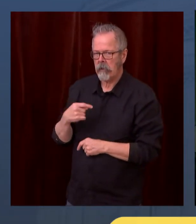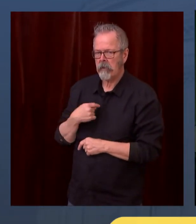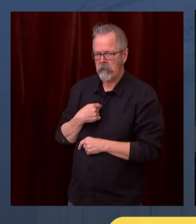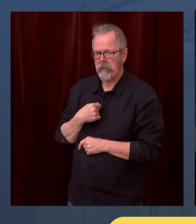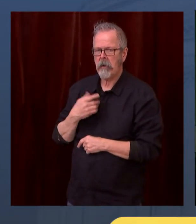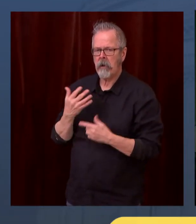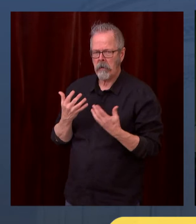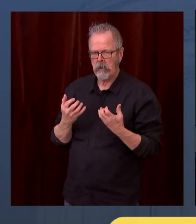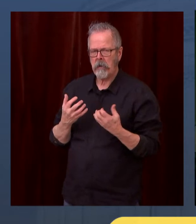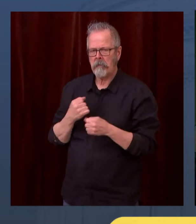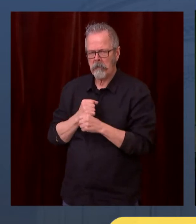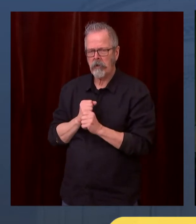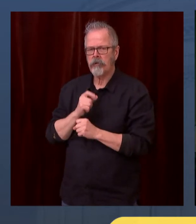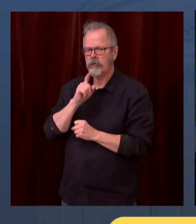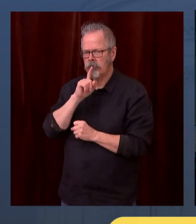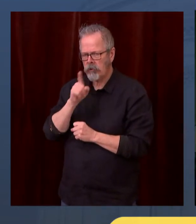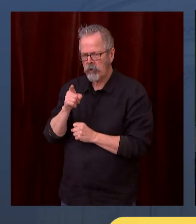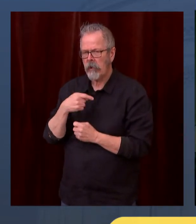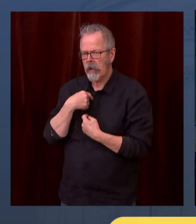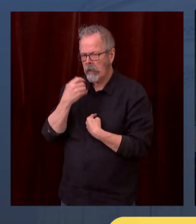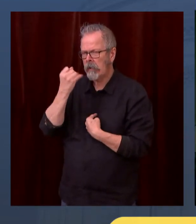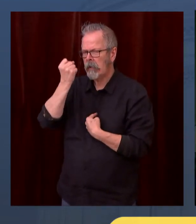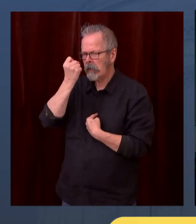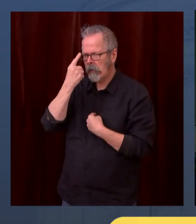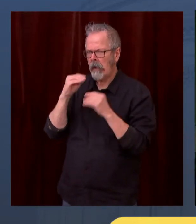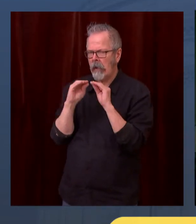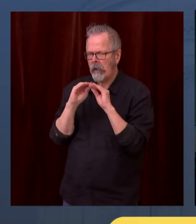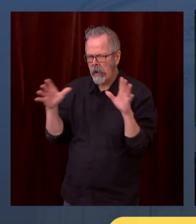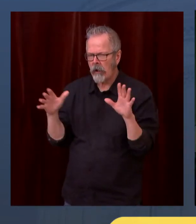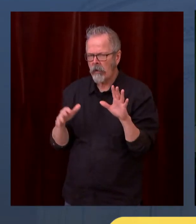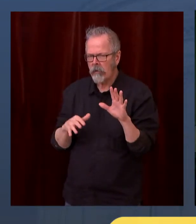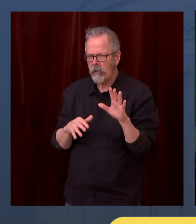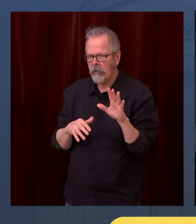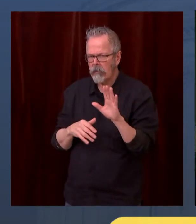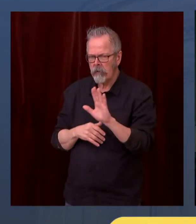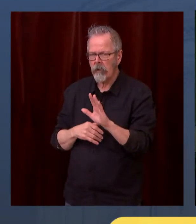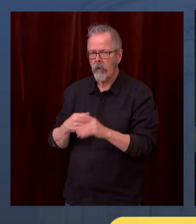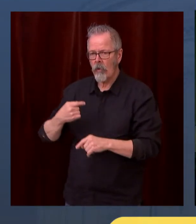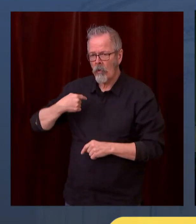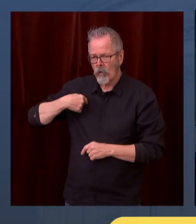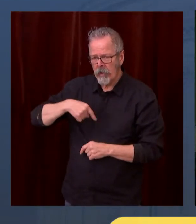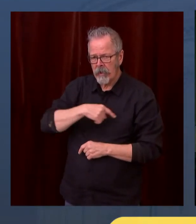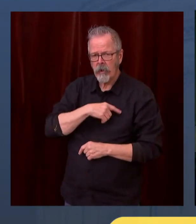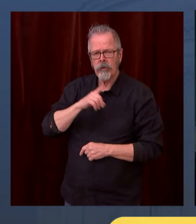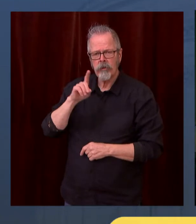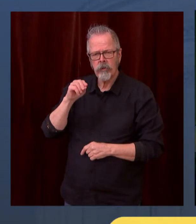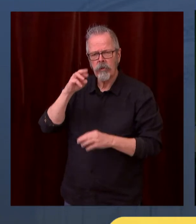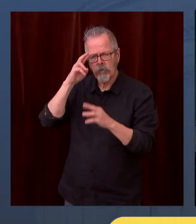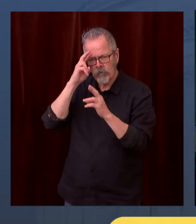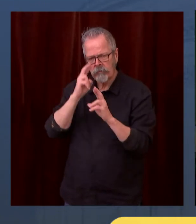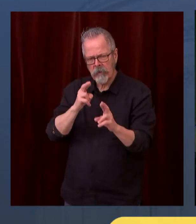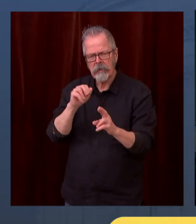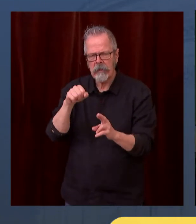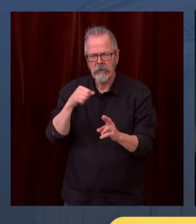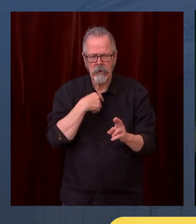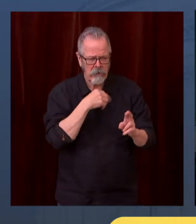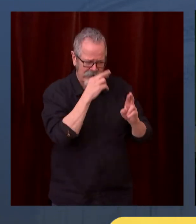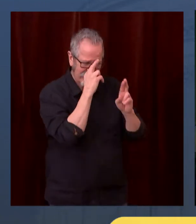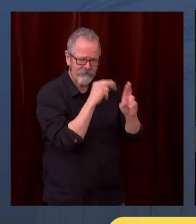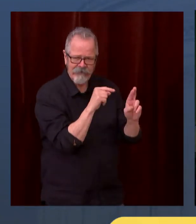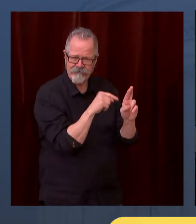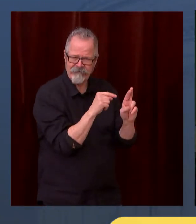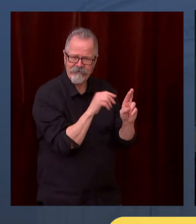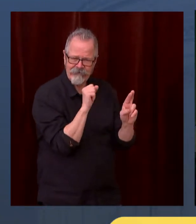make it clear, as Governor Nick just said, that we do respect those that are on the ground and